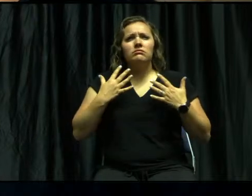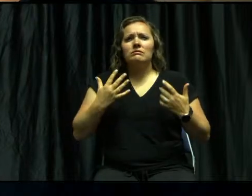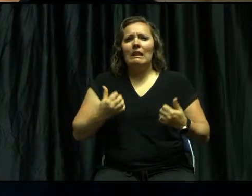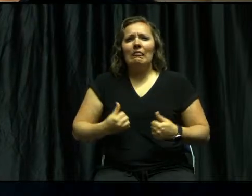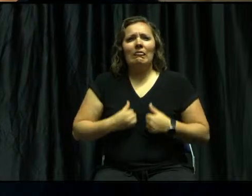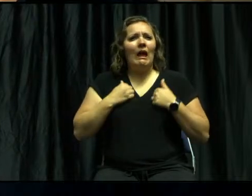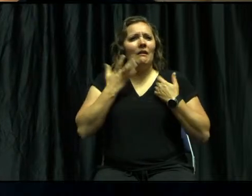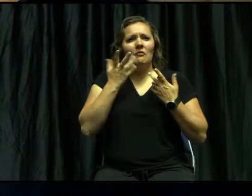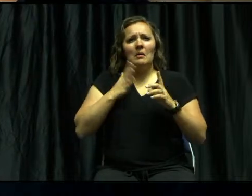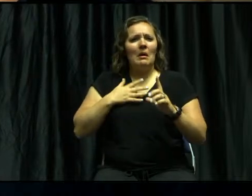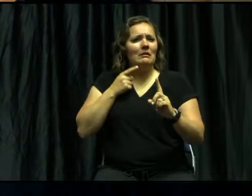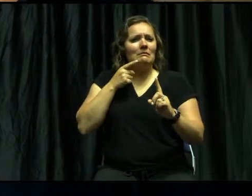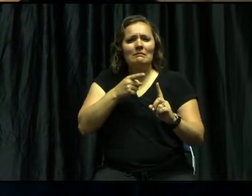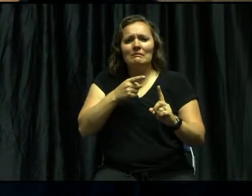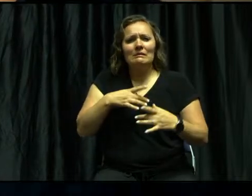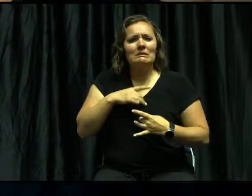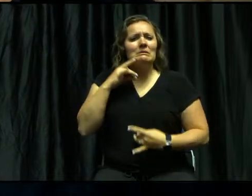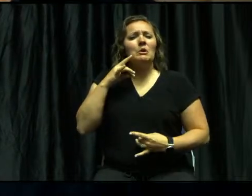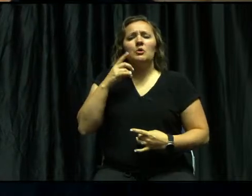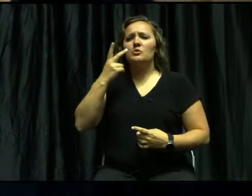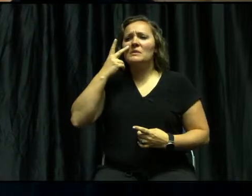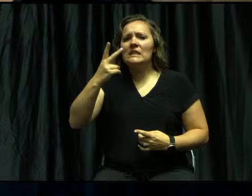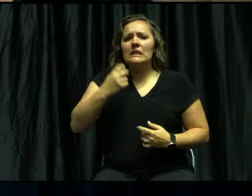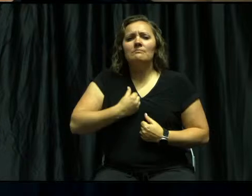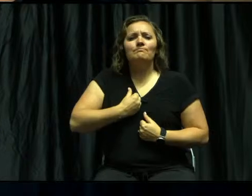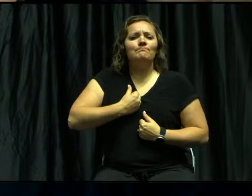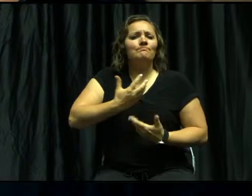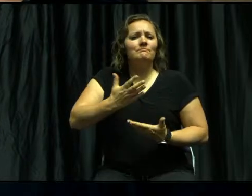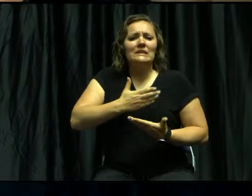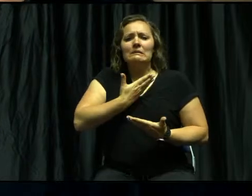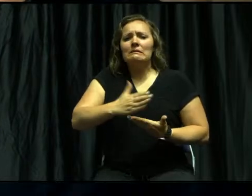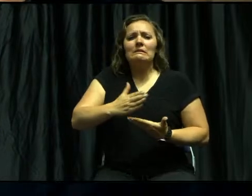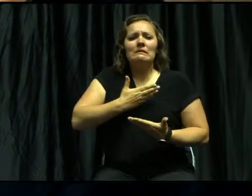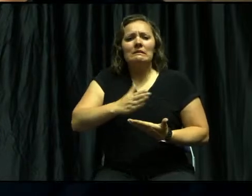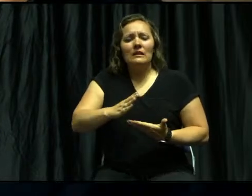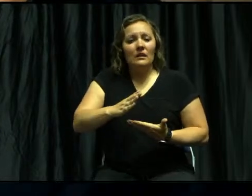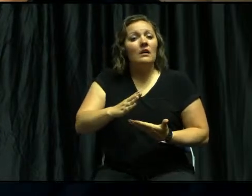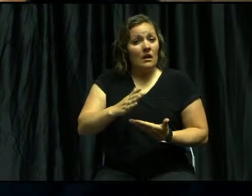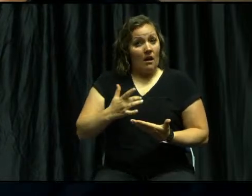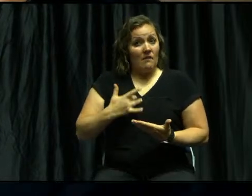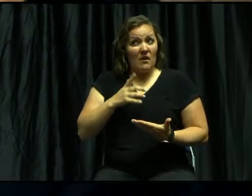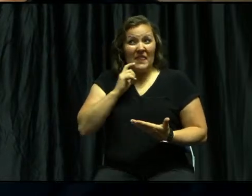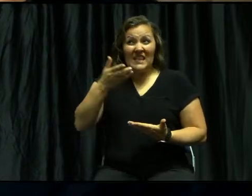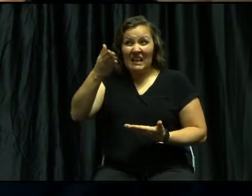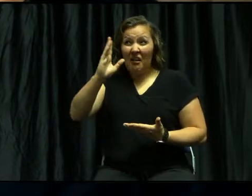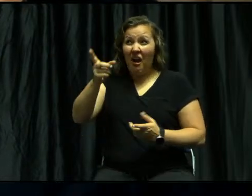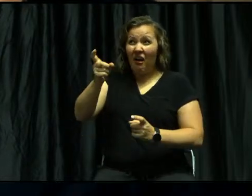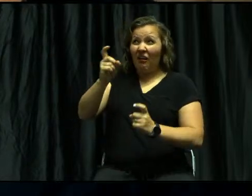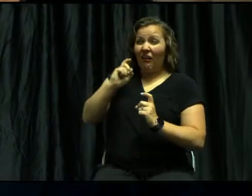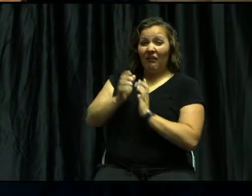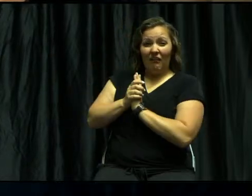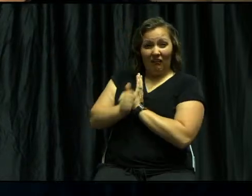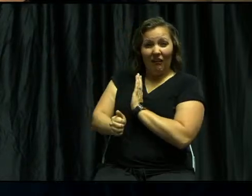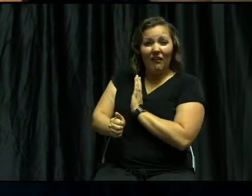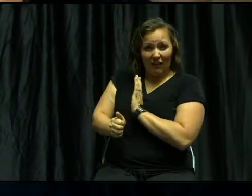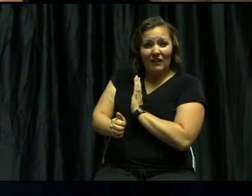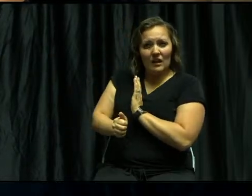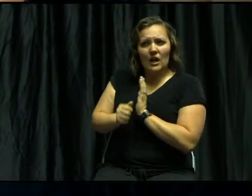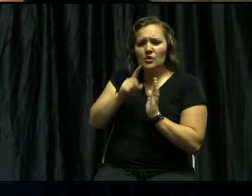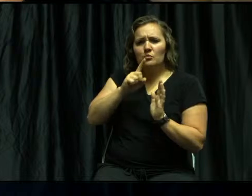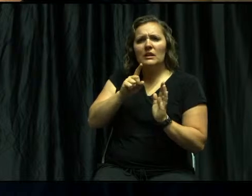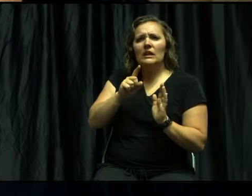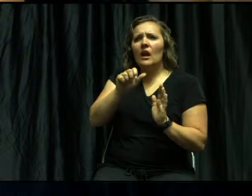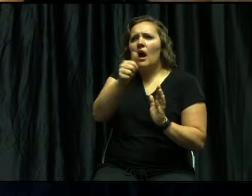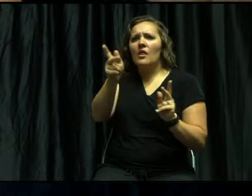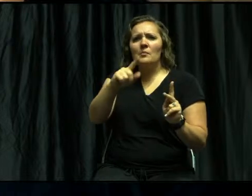To sing and express myself, I feel that it is a God-given talent, and that to touch the